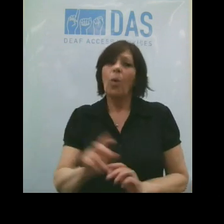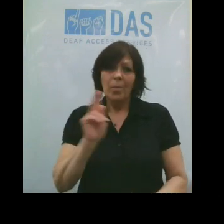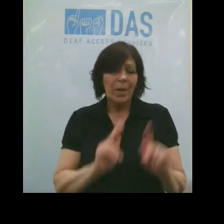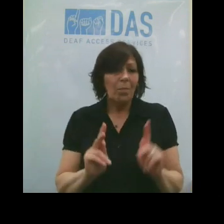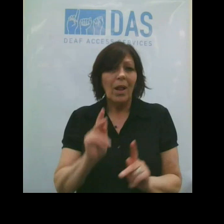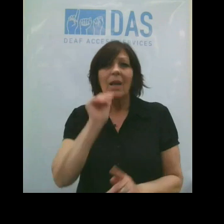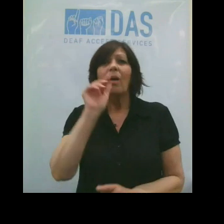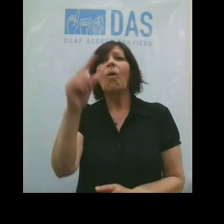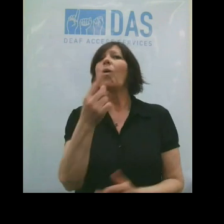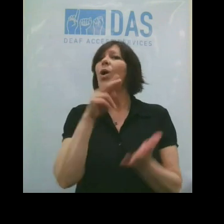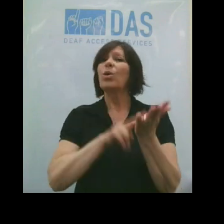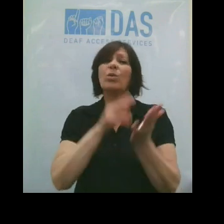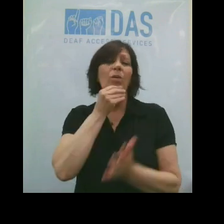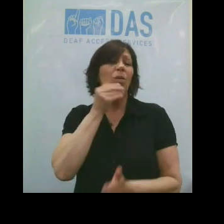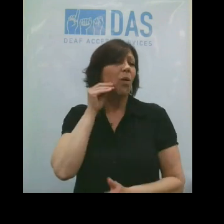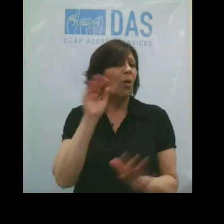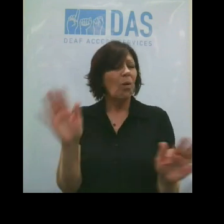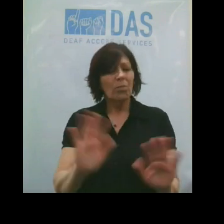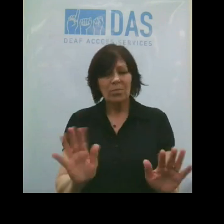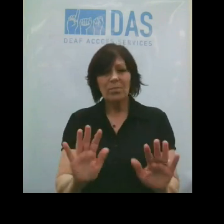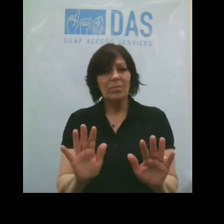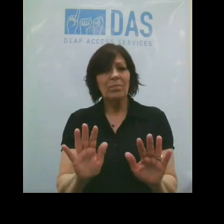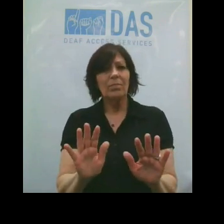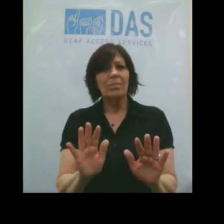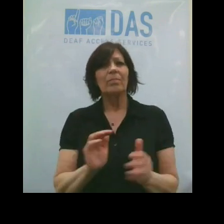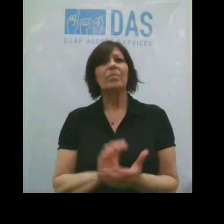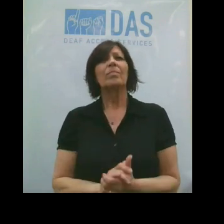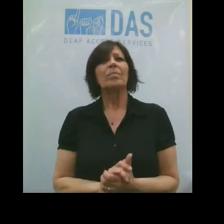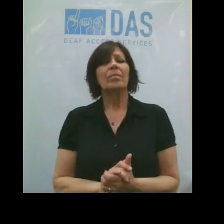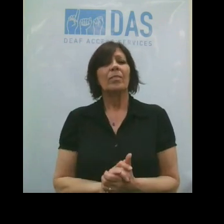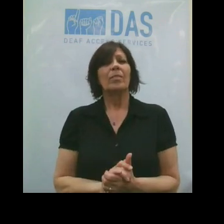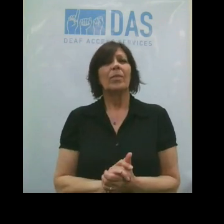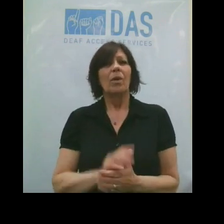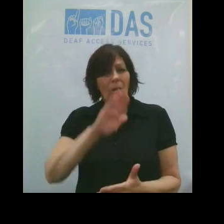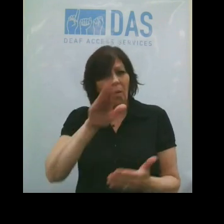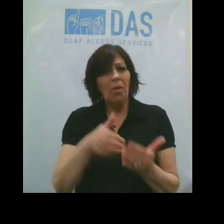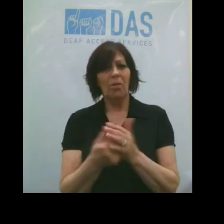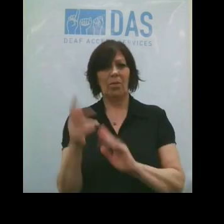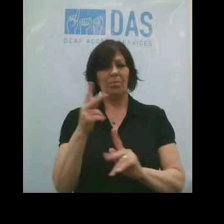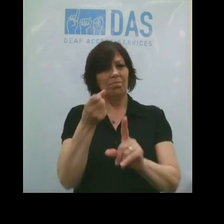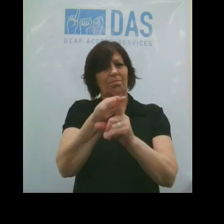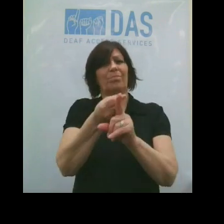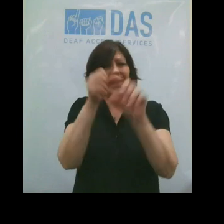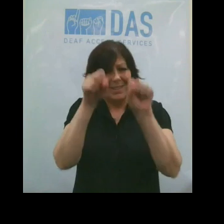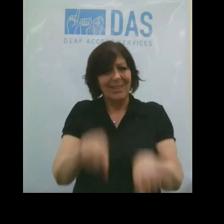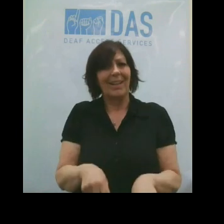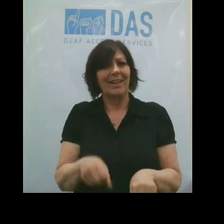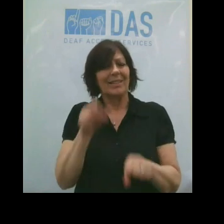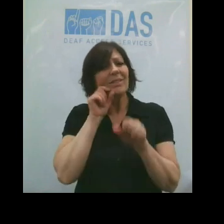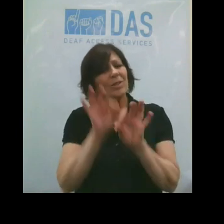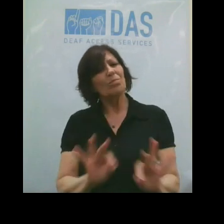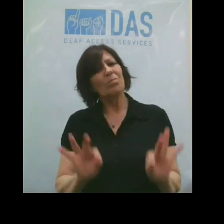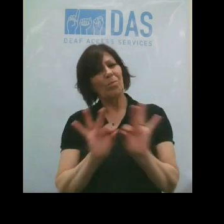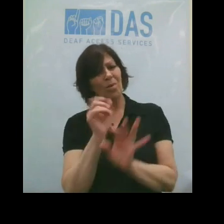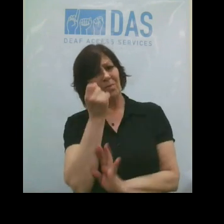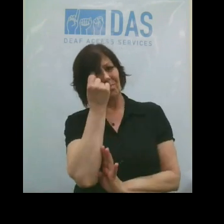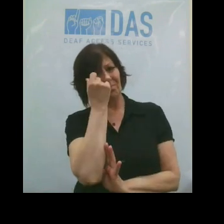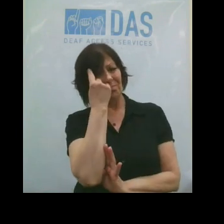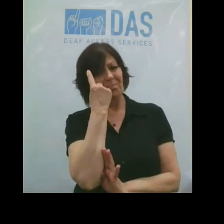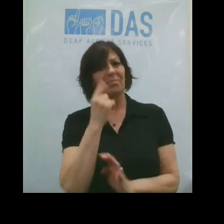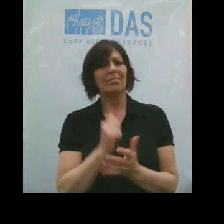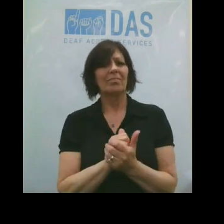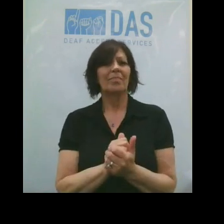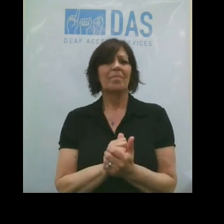not just seniors that live in a nursing home that are being hospitalized. And we think it's very important for the public to understand that. And why